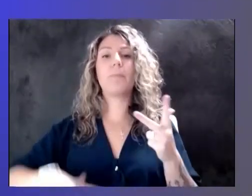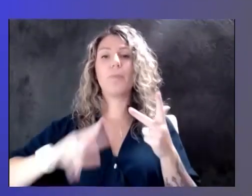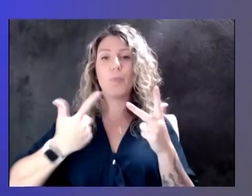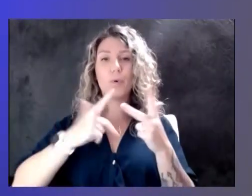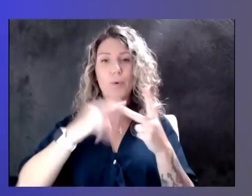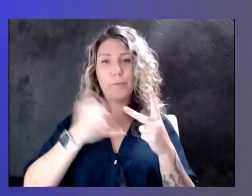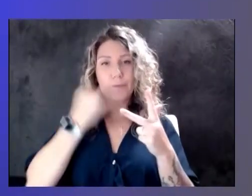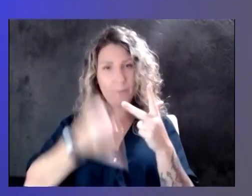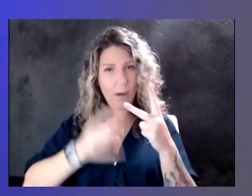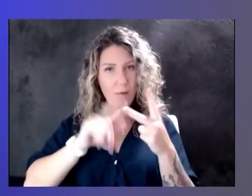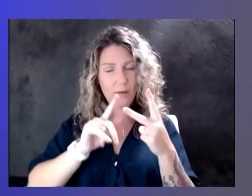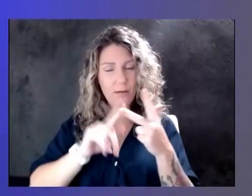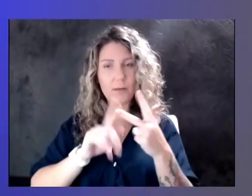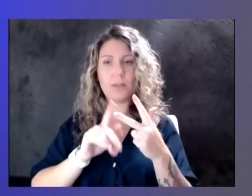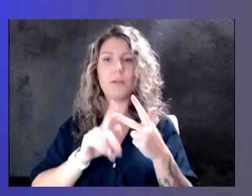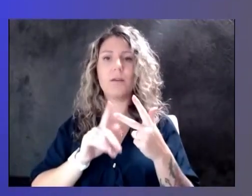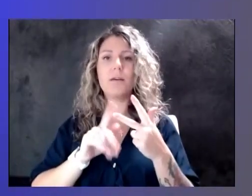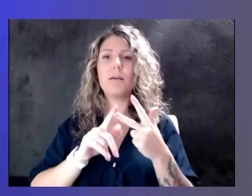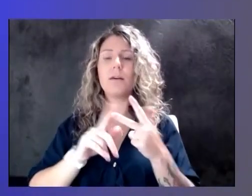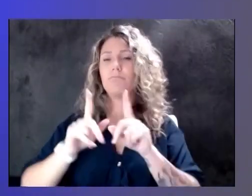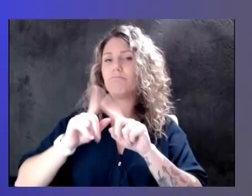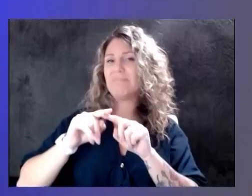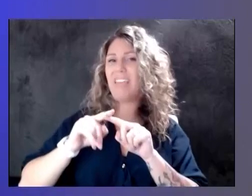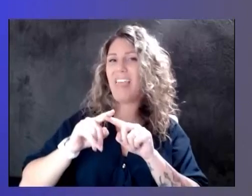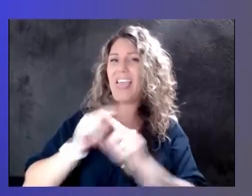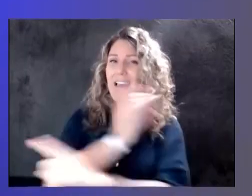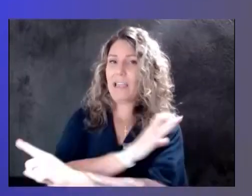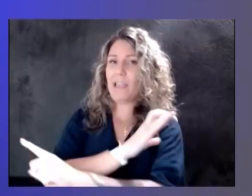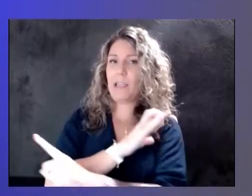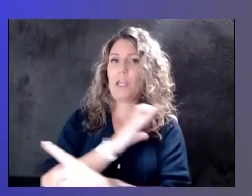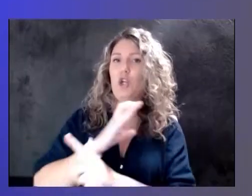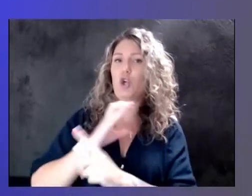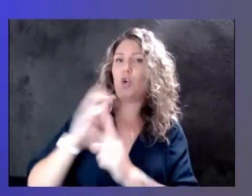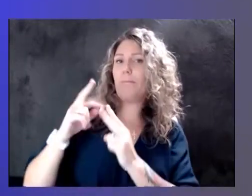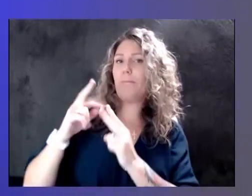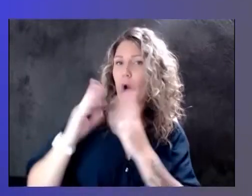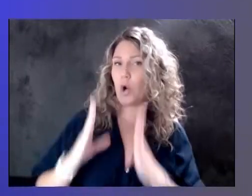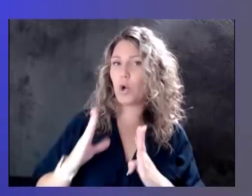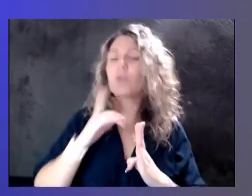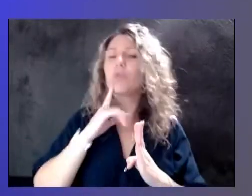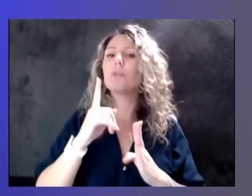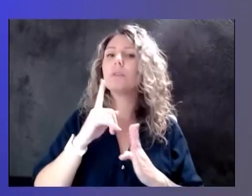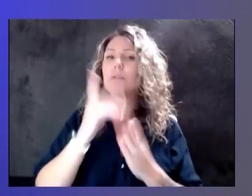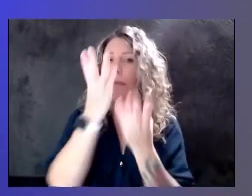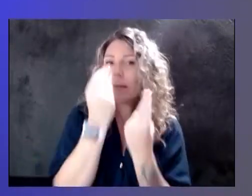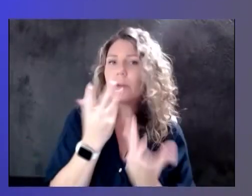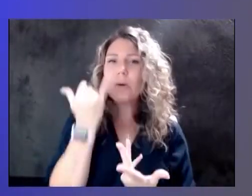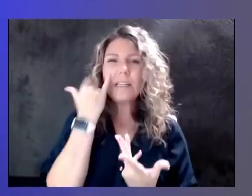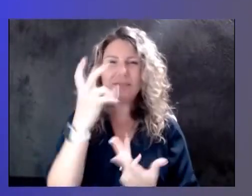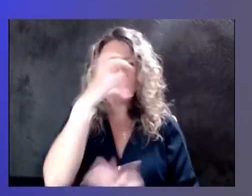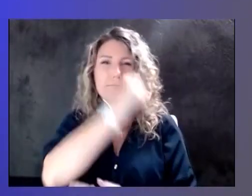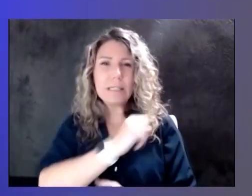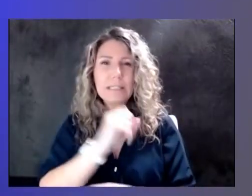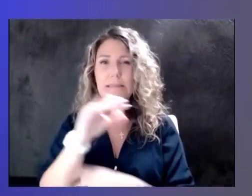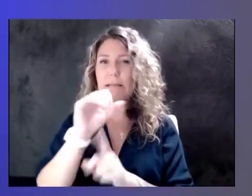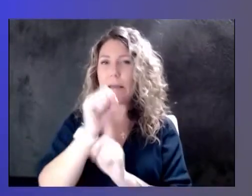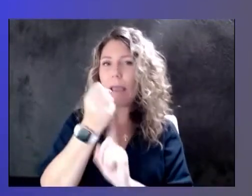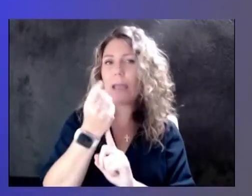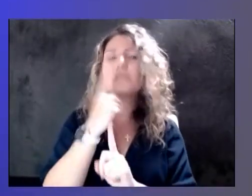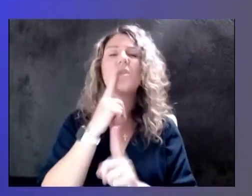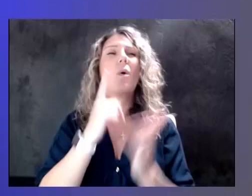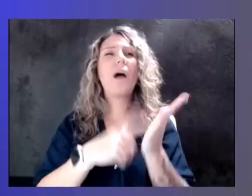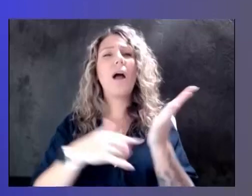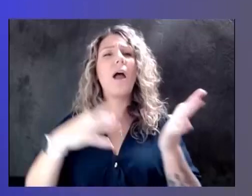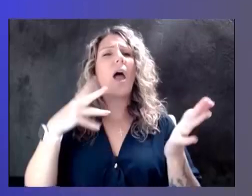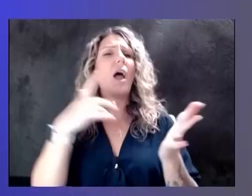on our clinical partners to let us know if they think we're missing a case, right? So I occasionally get calls. I'm pretty